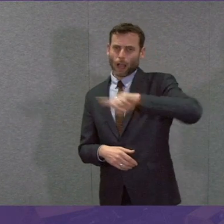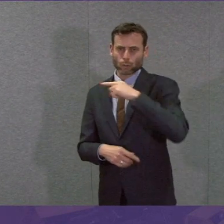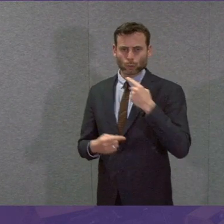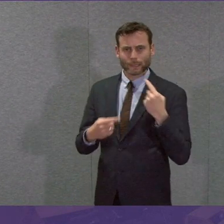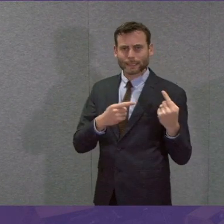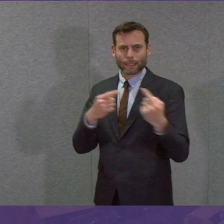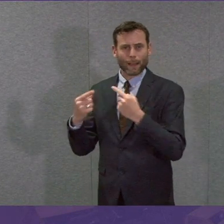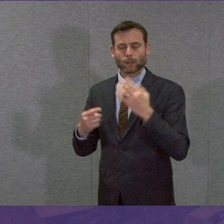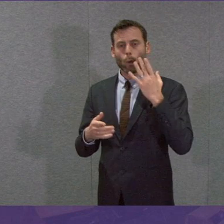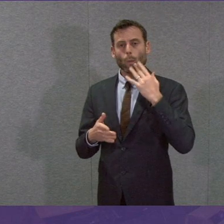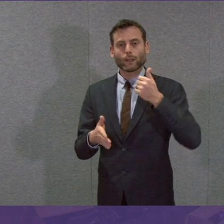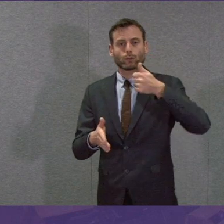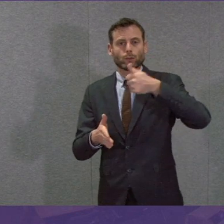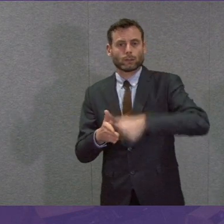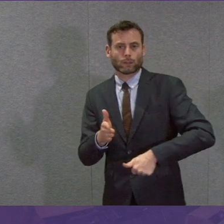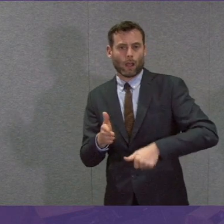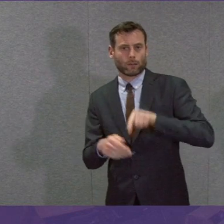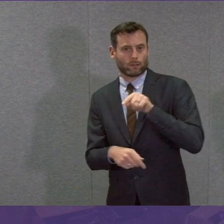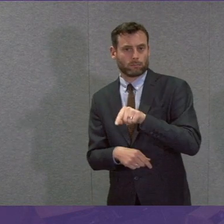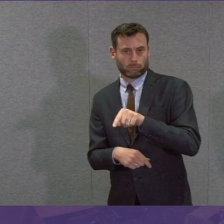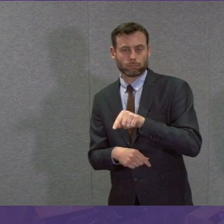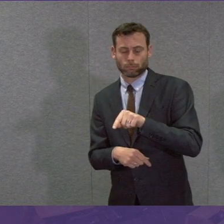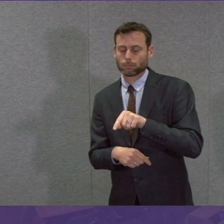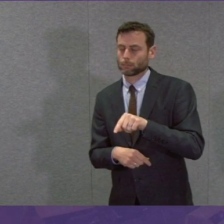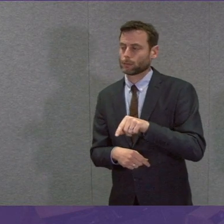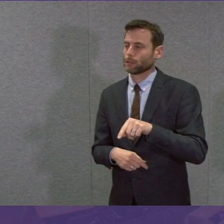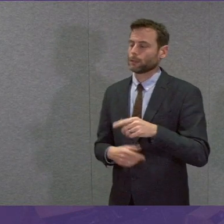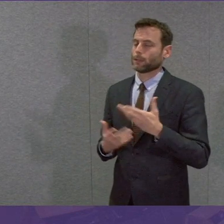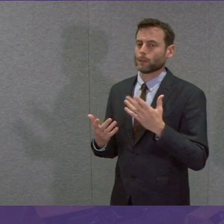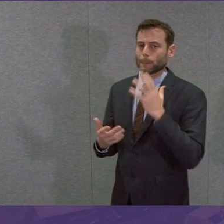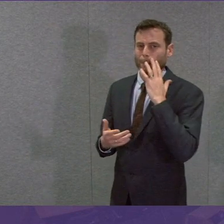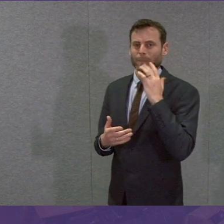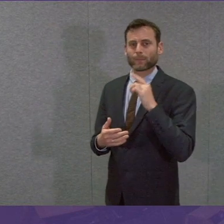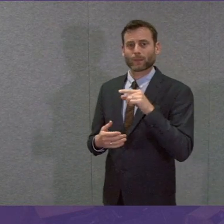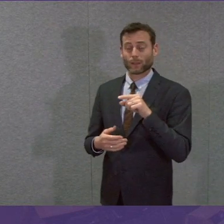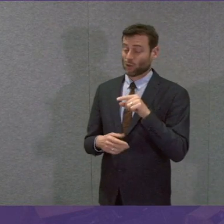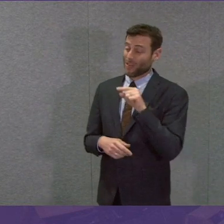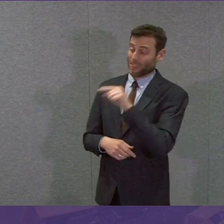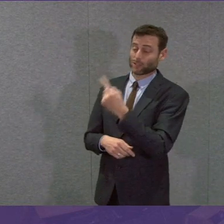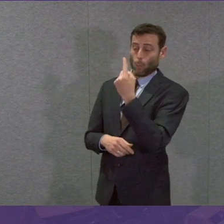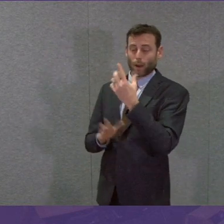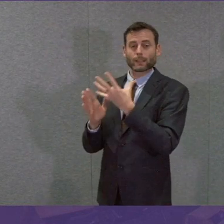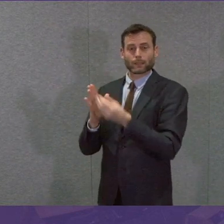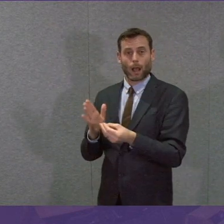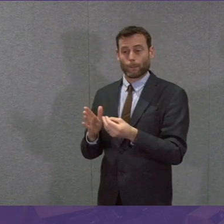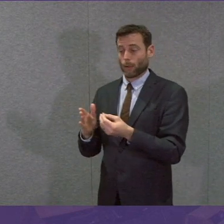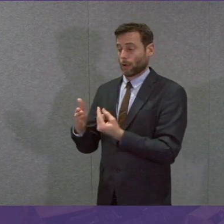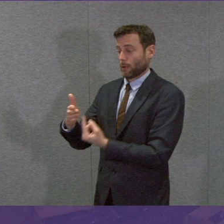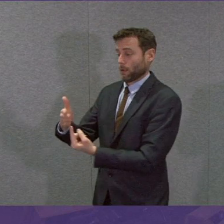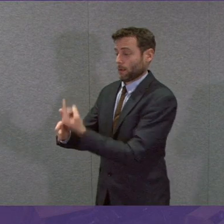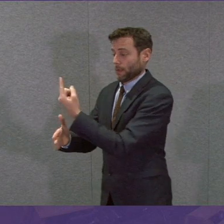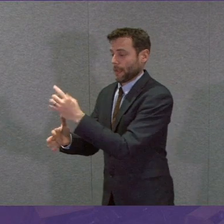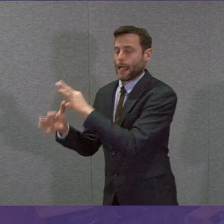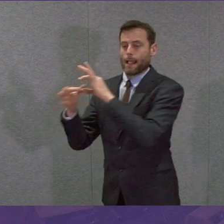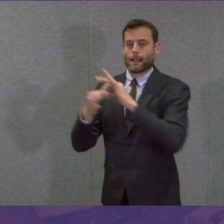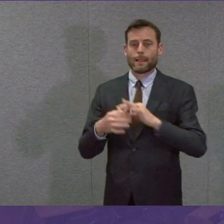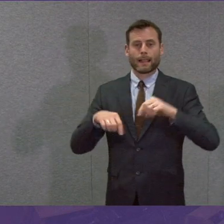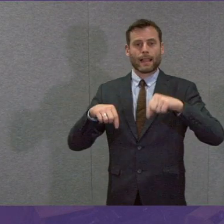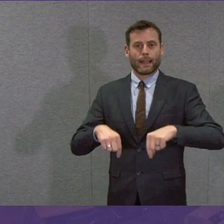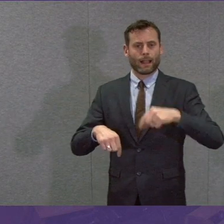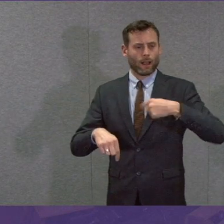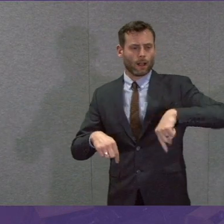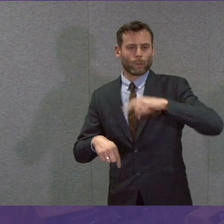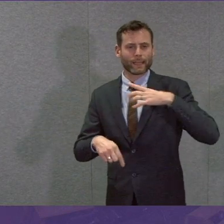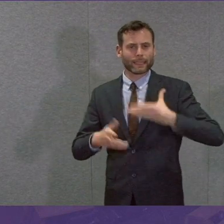the trigger event, as the member will know from the bill, but that is the type of issue that we need to discuss. On the issue of 2 years, I've indicated